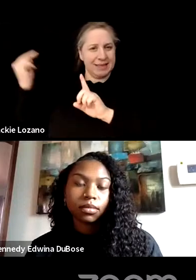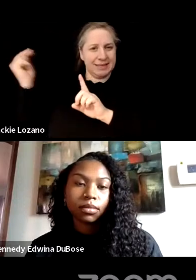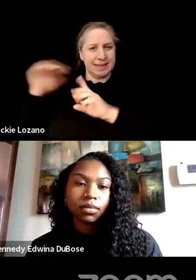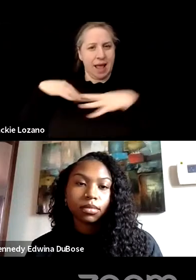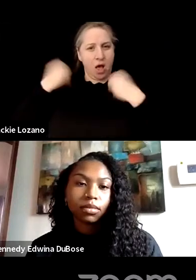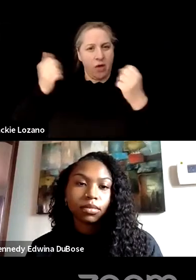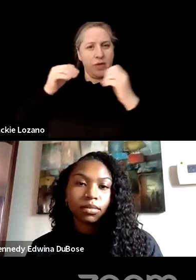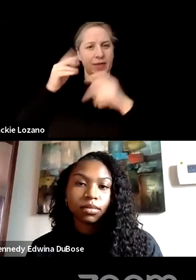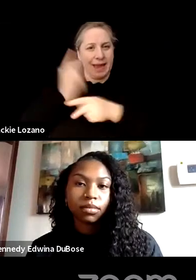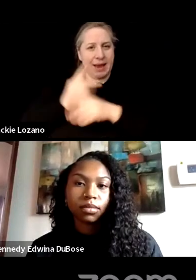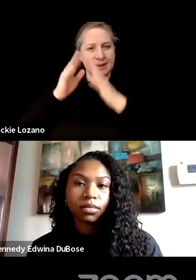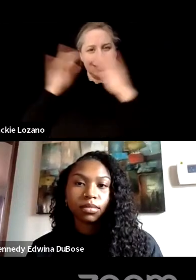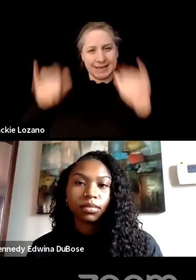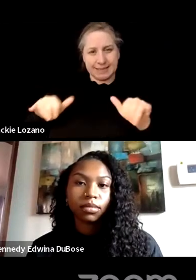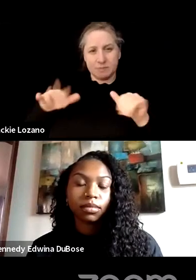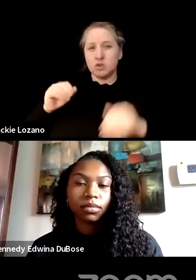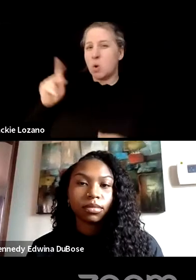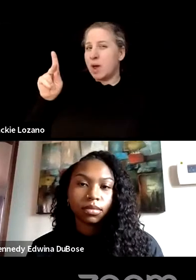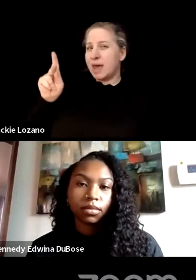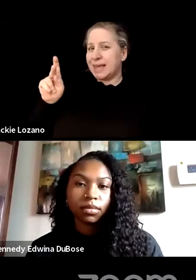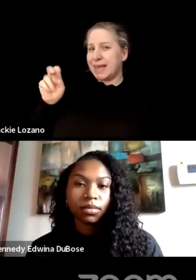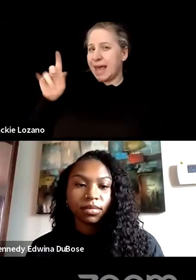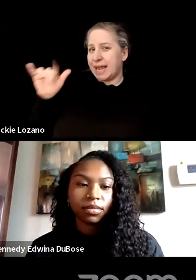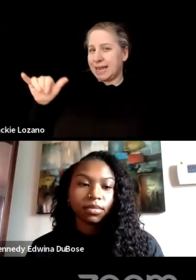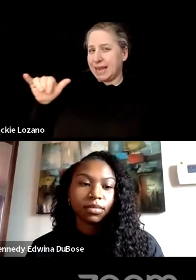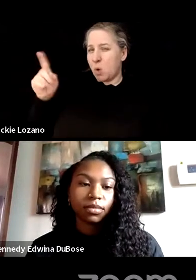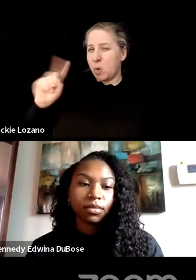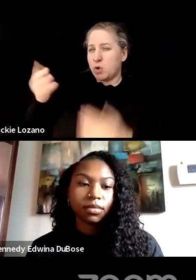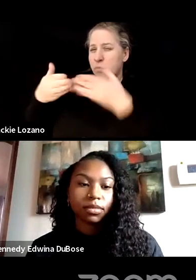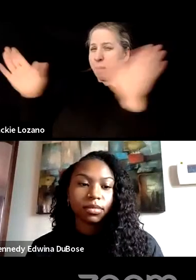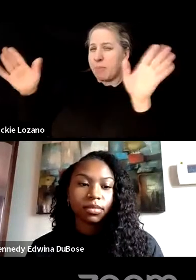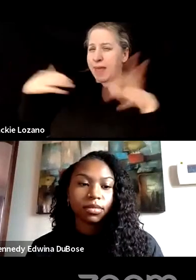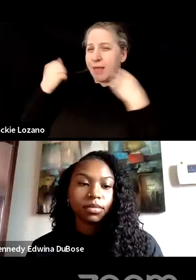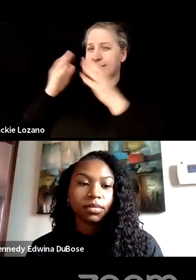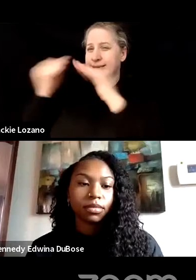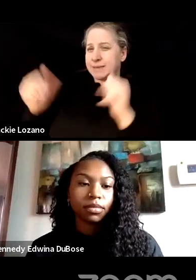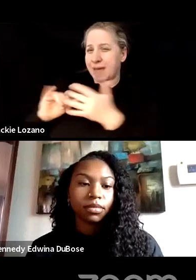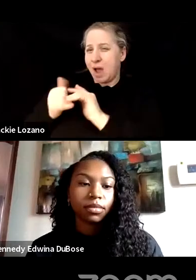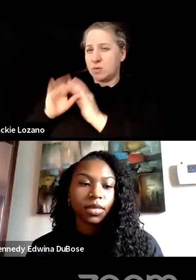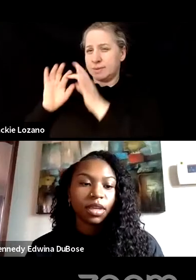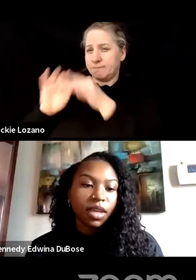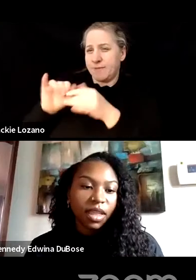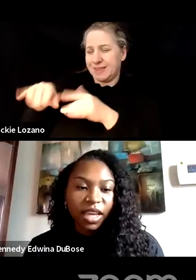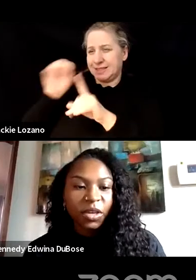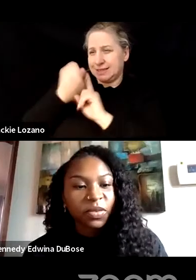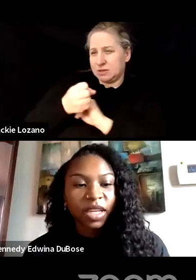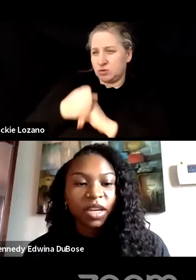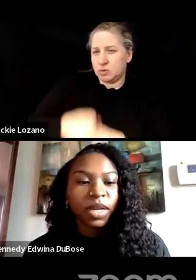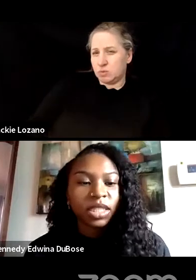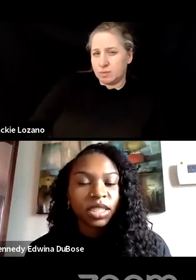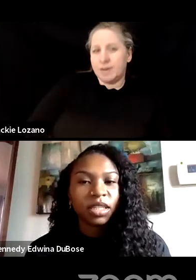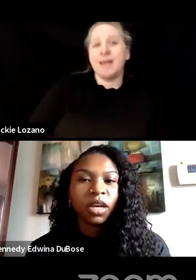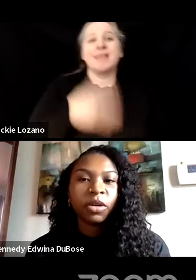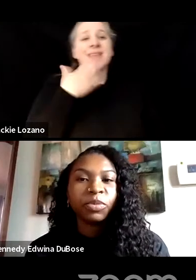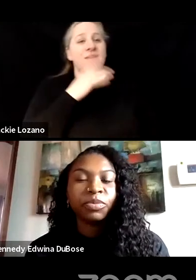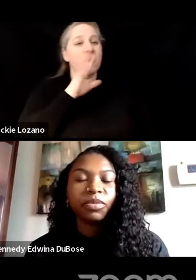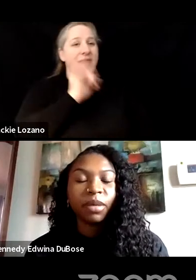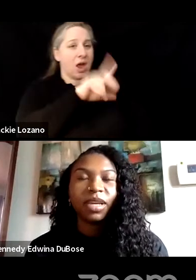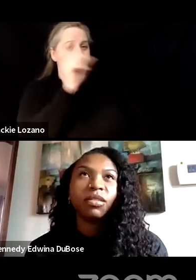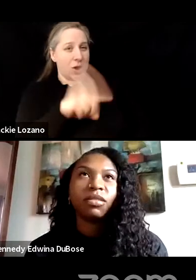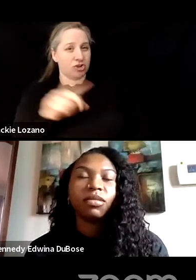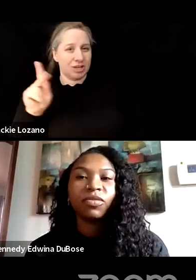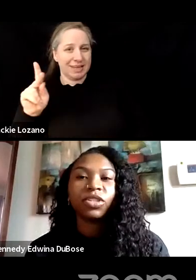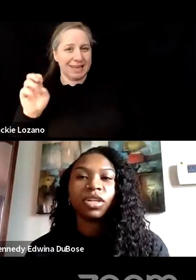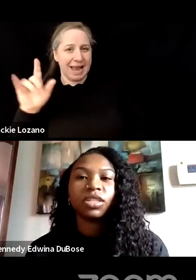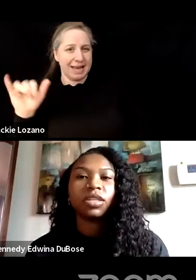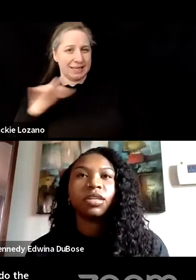So Kennedy, where do the public health systems factor into this conversation? Thank you for that question.